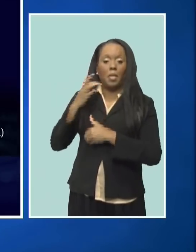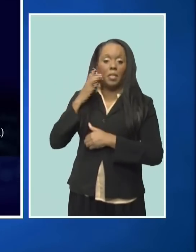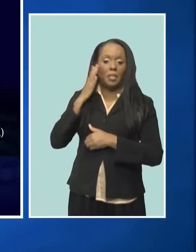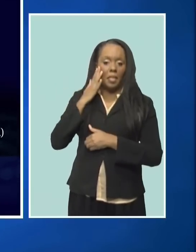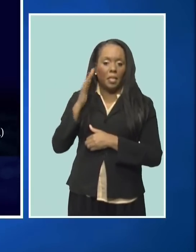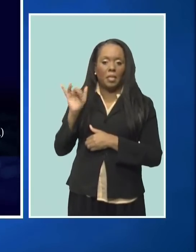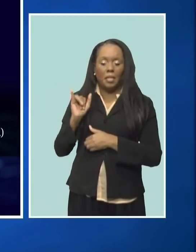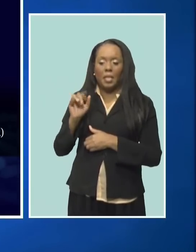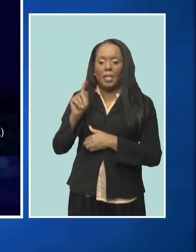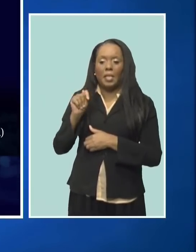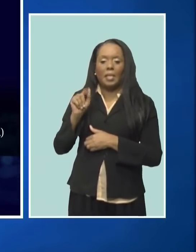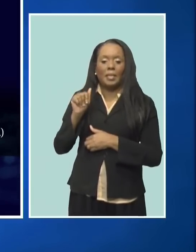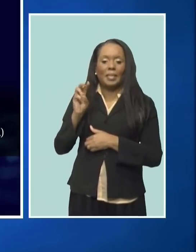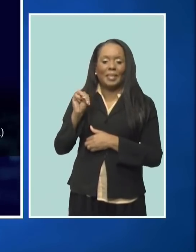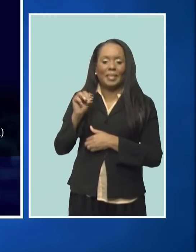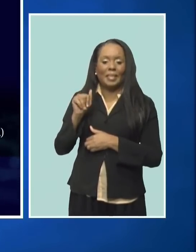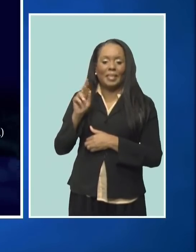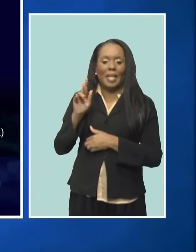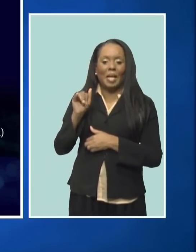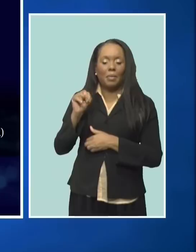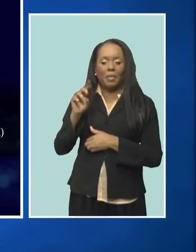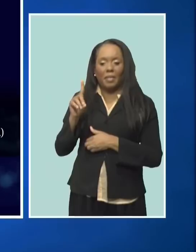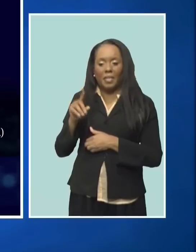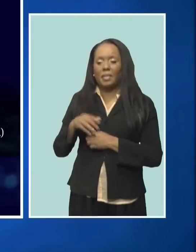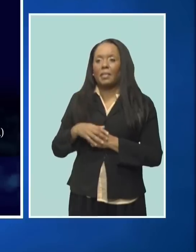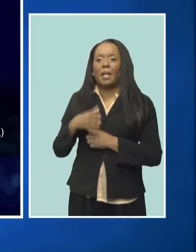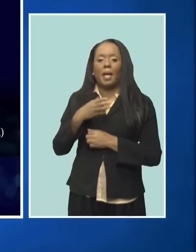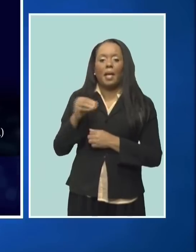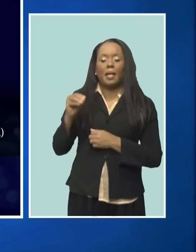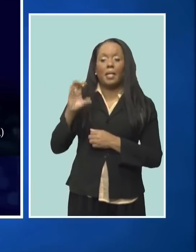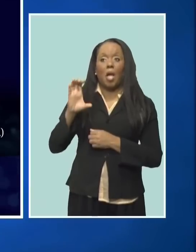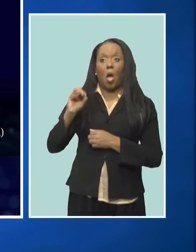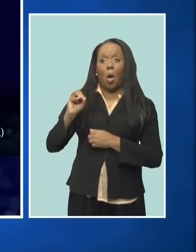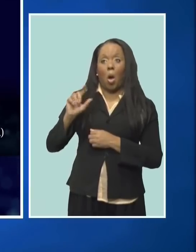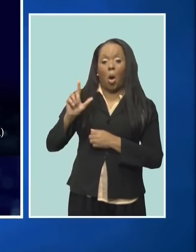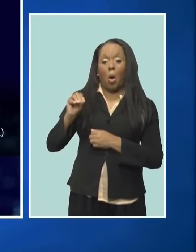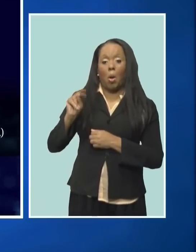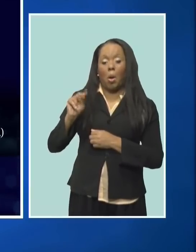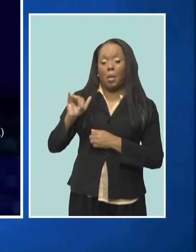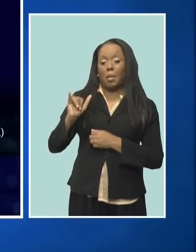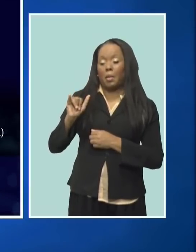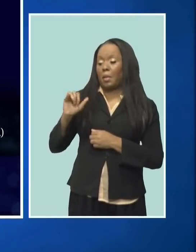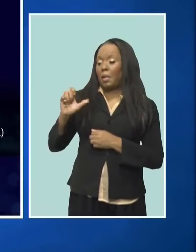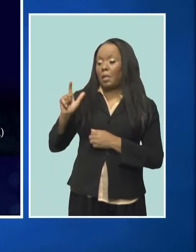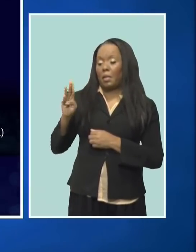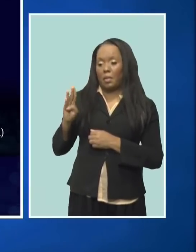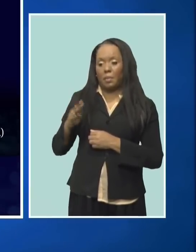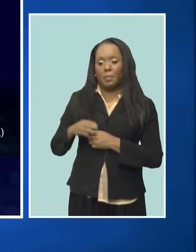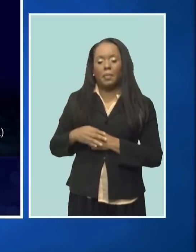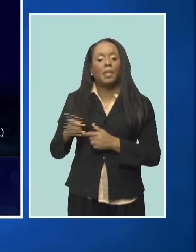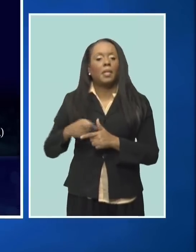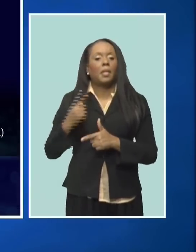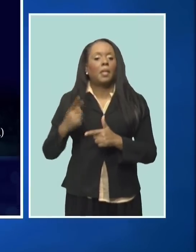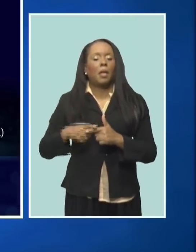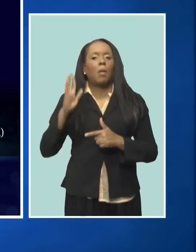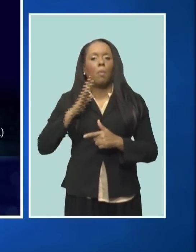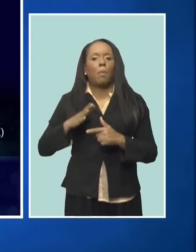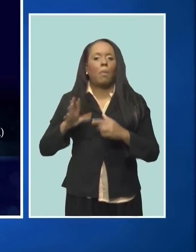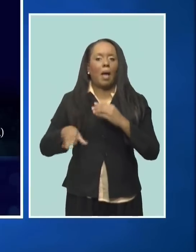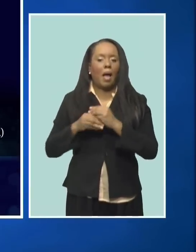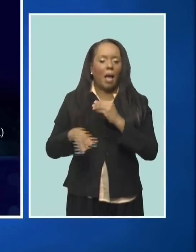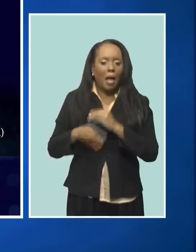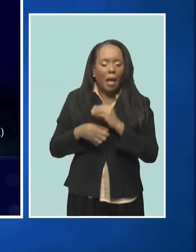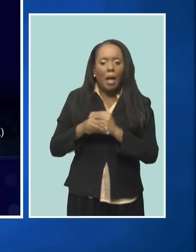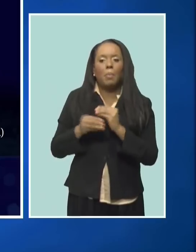Luxury Collection, Colony Club, and in February 2026 to the Tribute Portfolio,